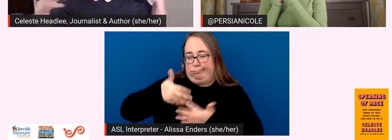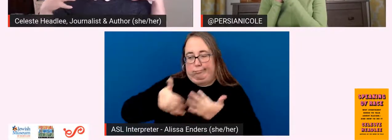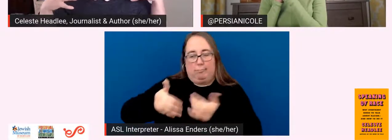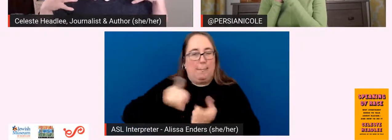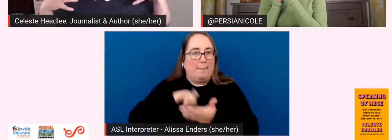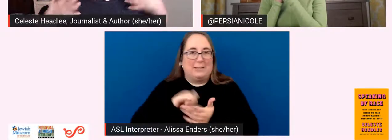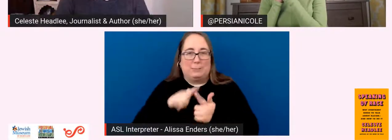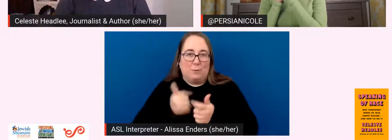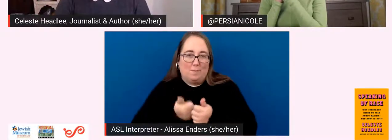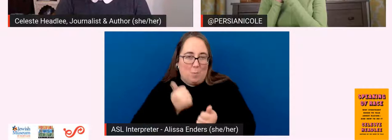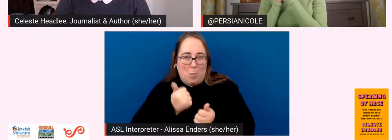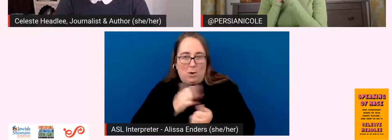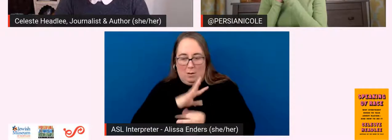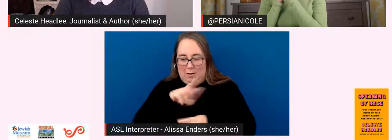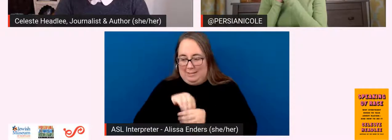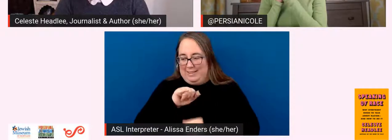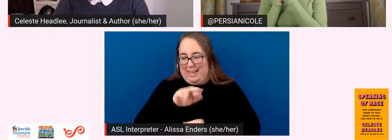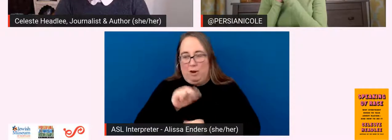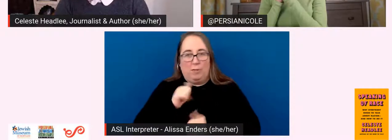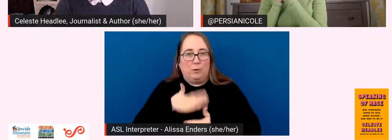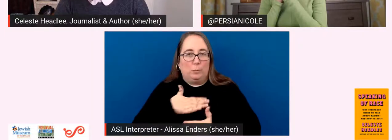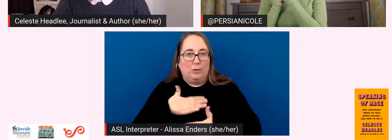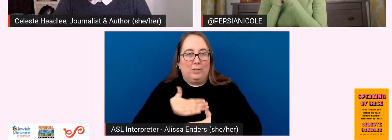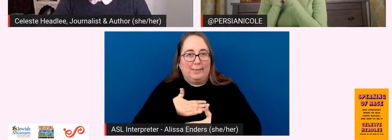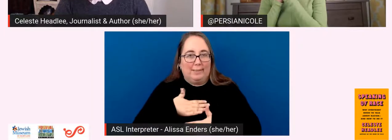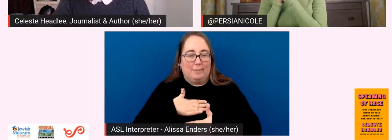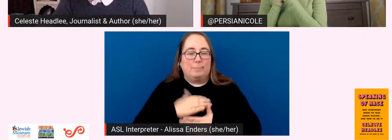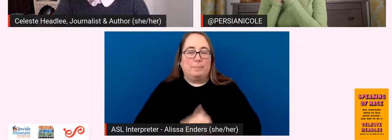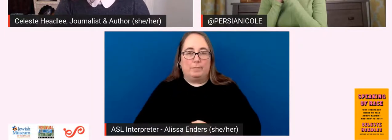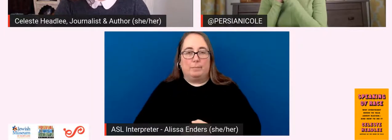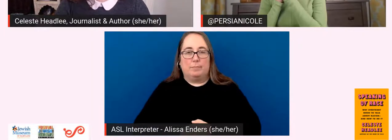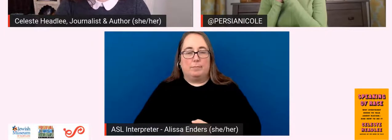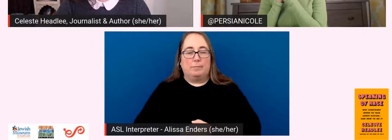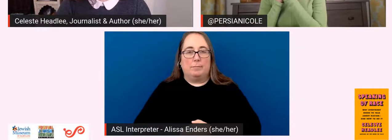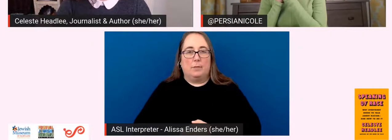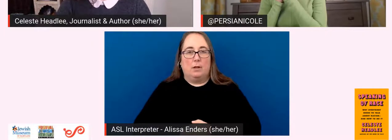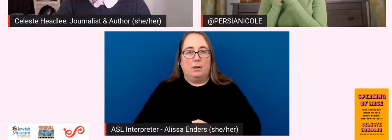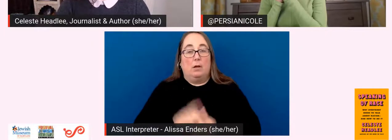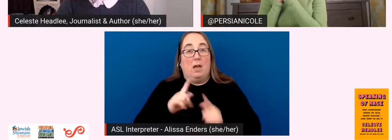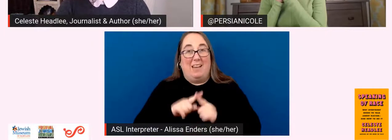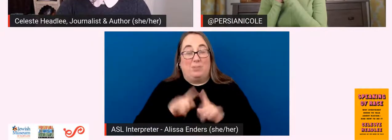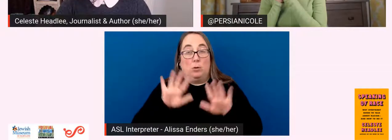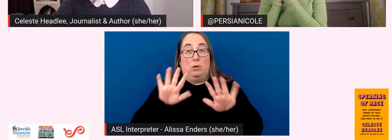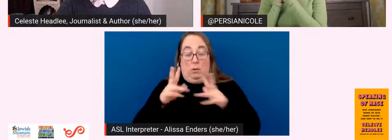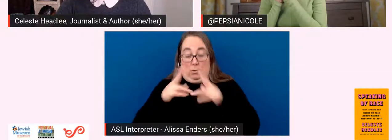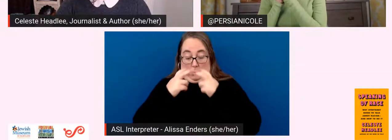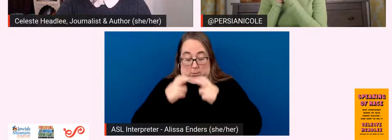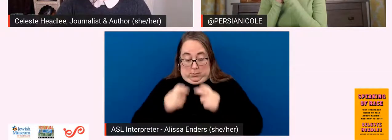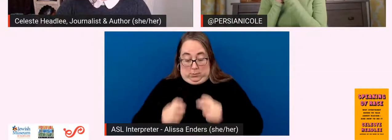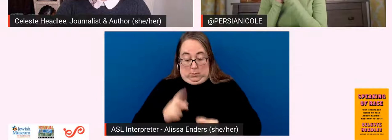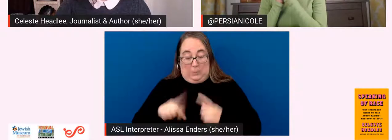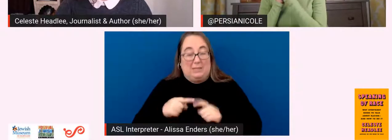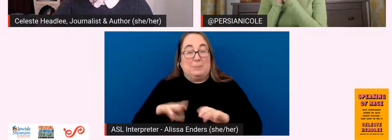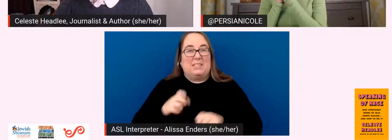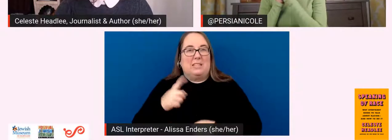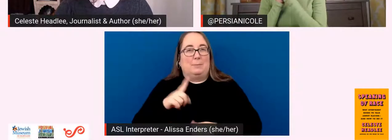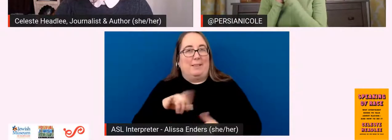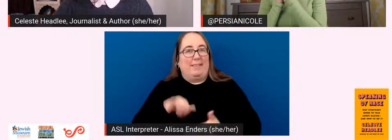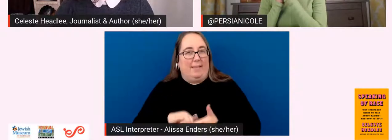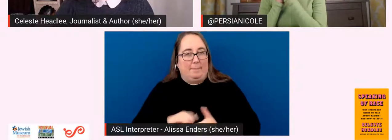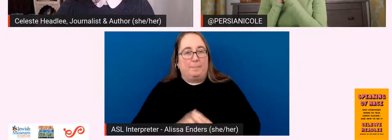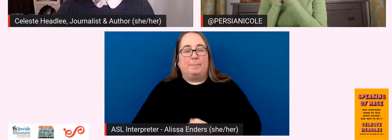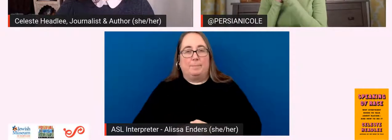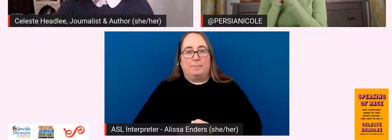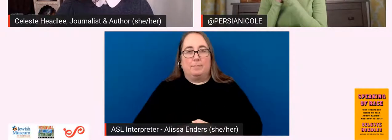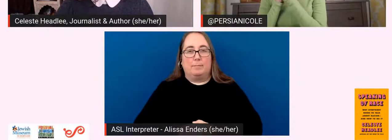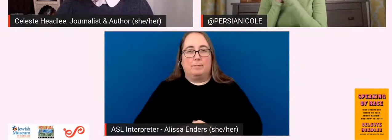to avoid it. It's in the air that you breathe. And so you have to ask yourself in a situation like that, when somebody's done something like that,